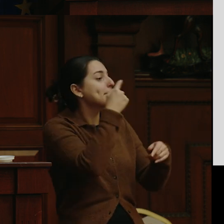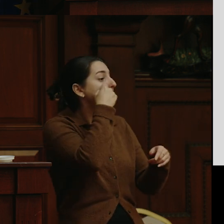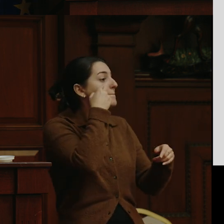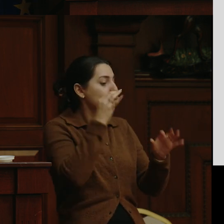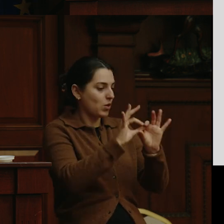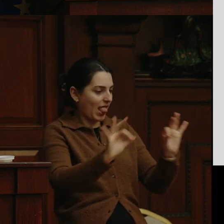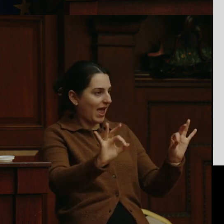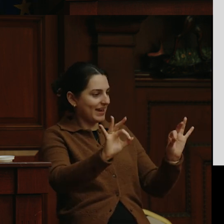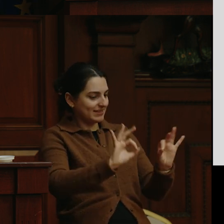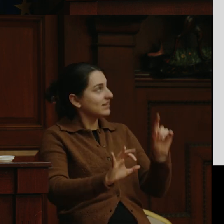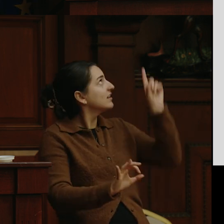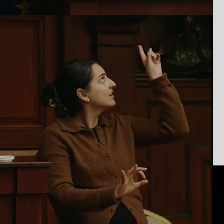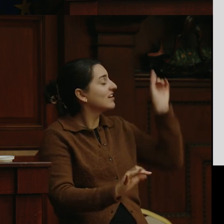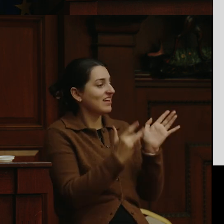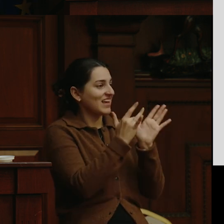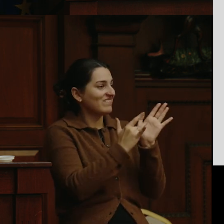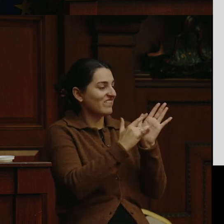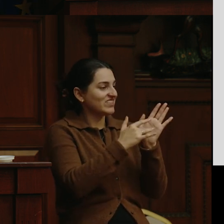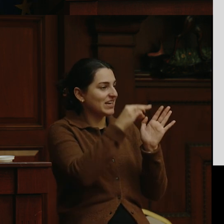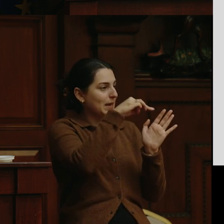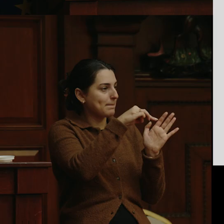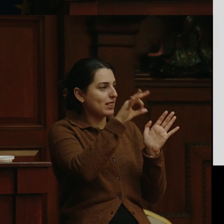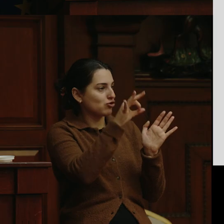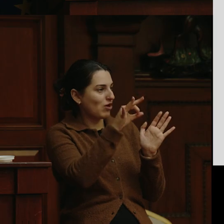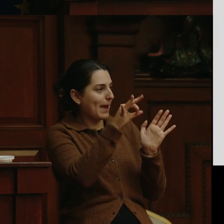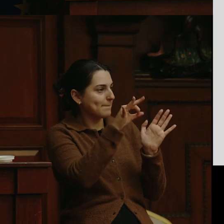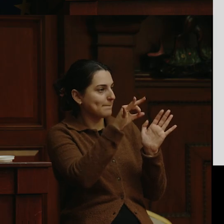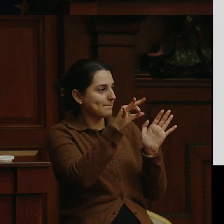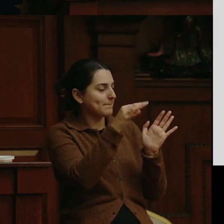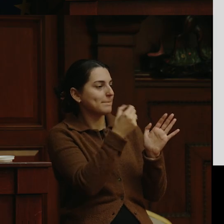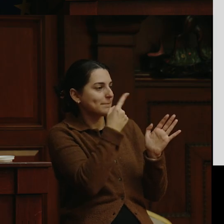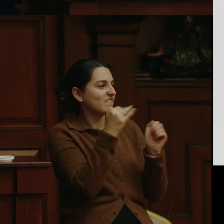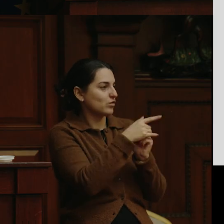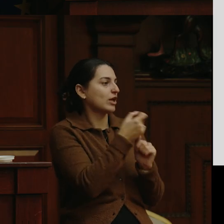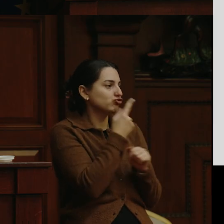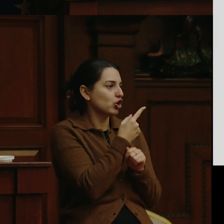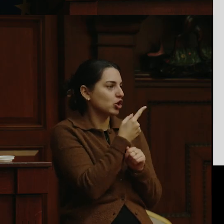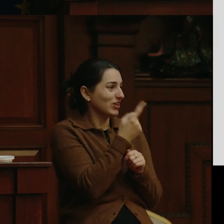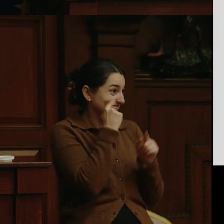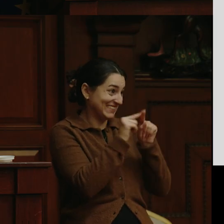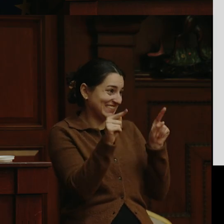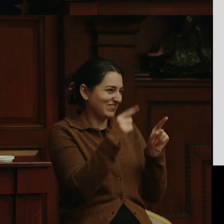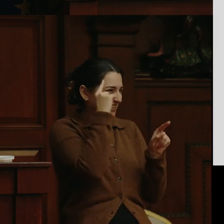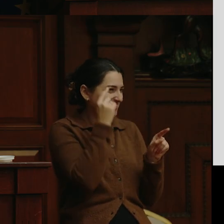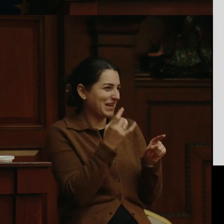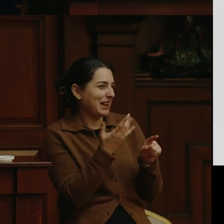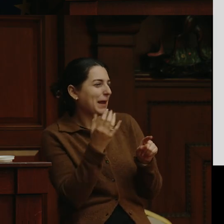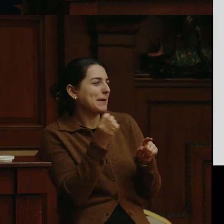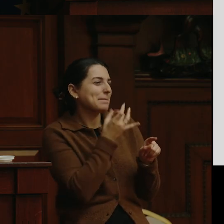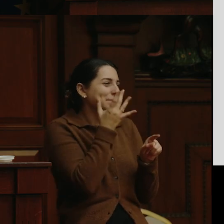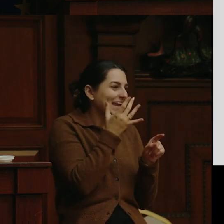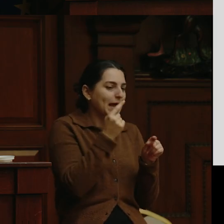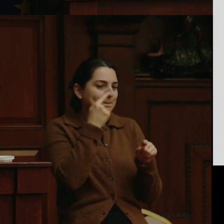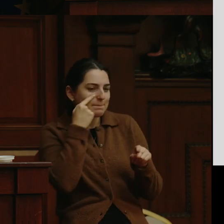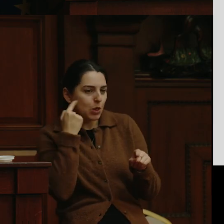at the bottom is a 15 milligram dose of this particular drug. You can clearly see the difference between the peach boxes and the blue